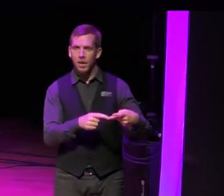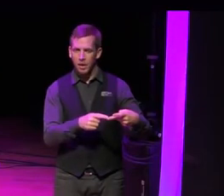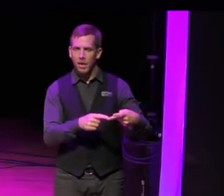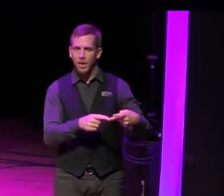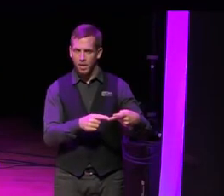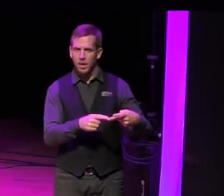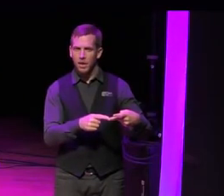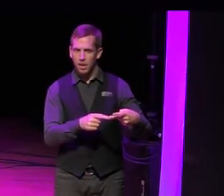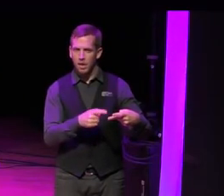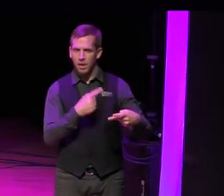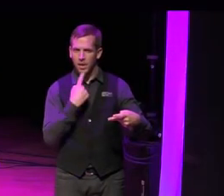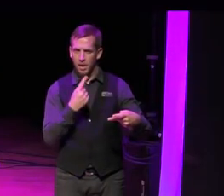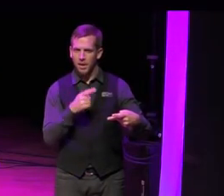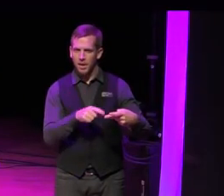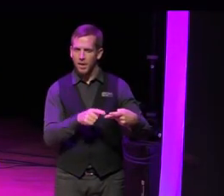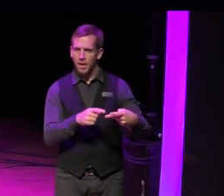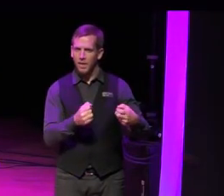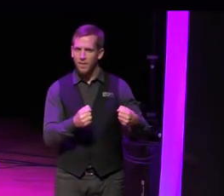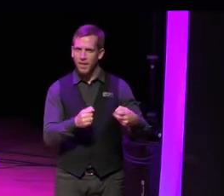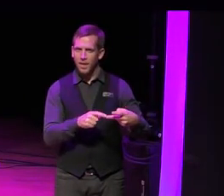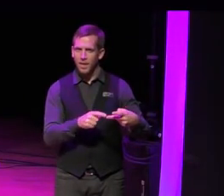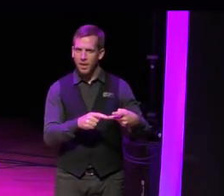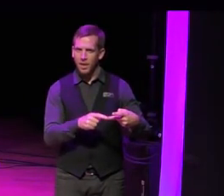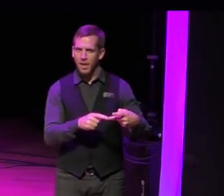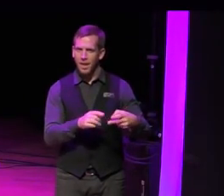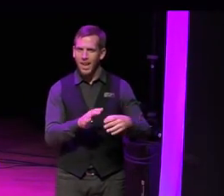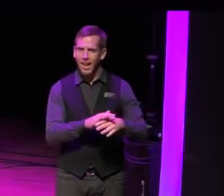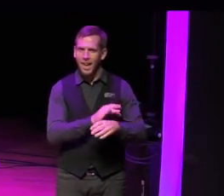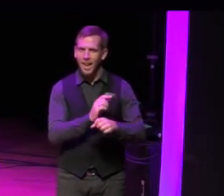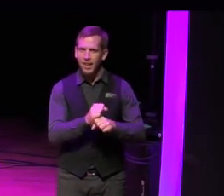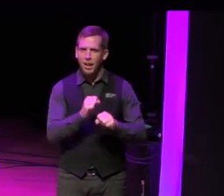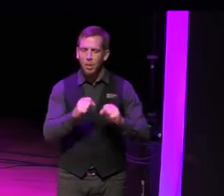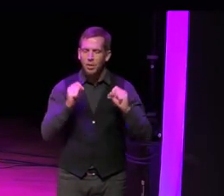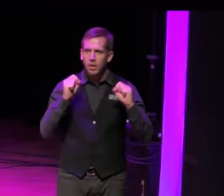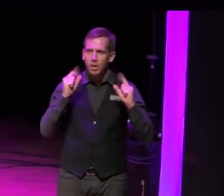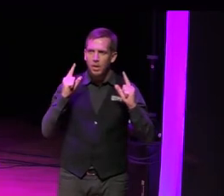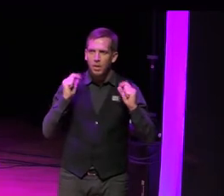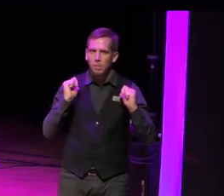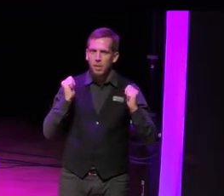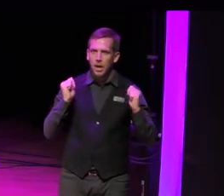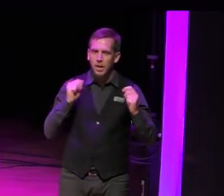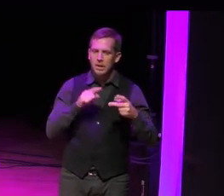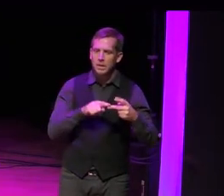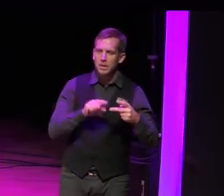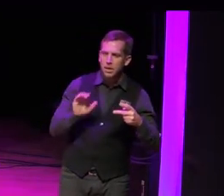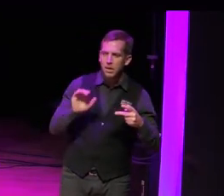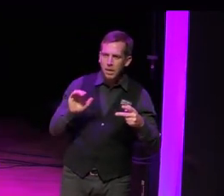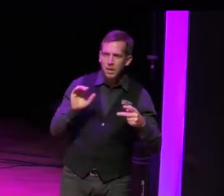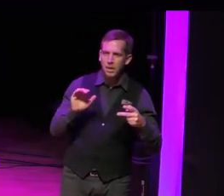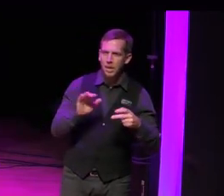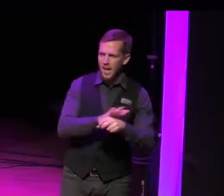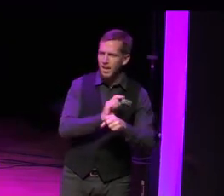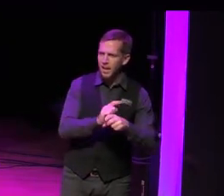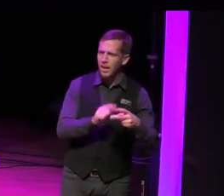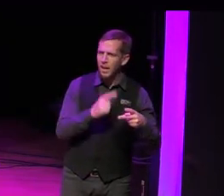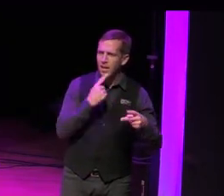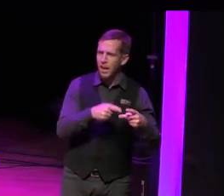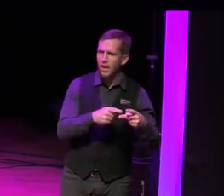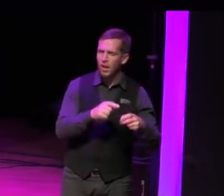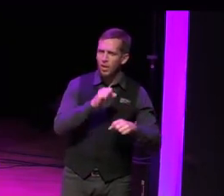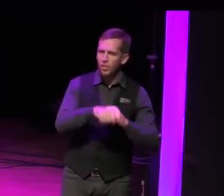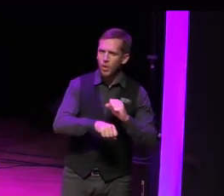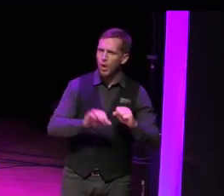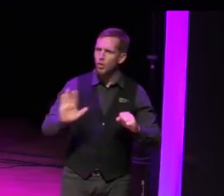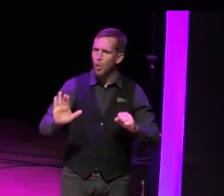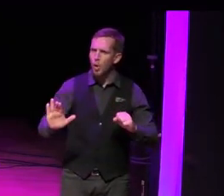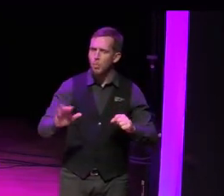it's pressuring. It's constantly they have to be on their toes in order to put their foot down